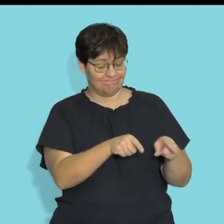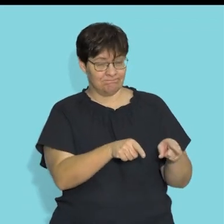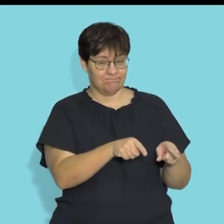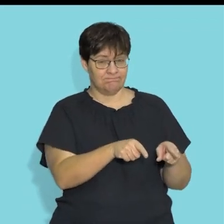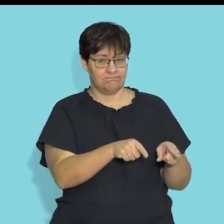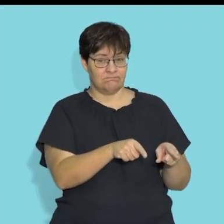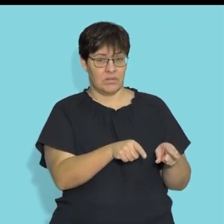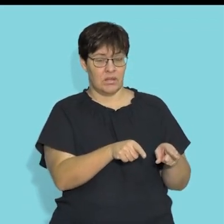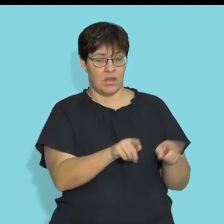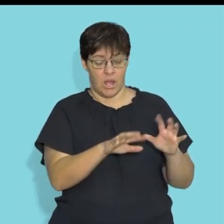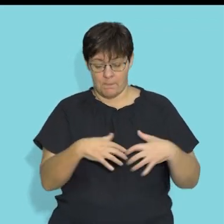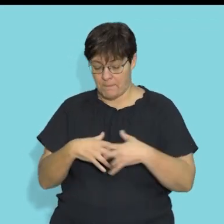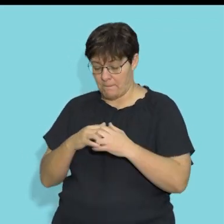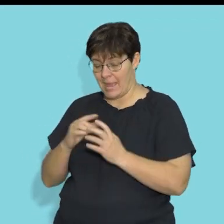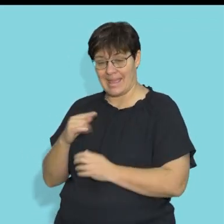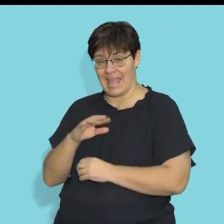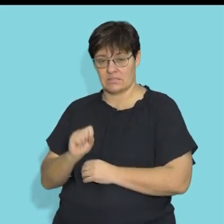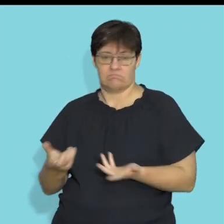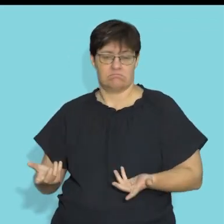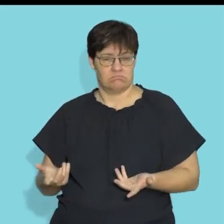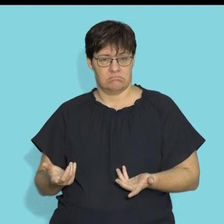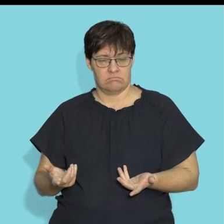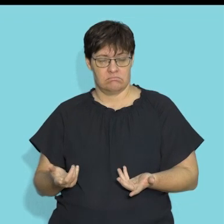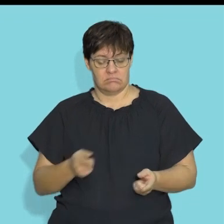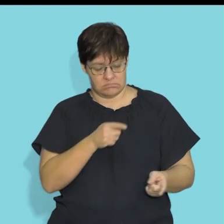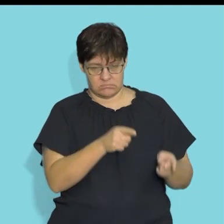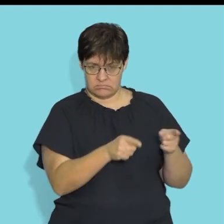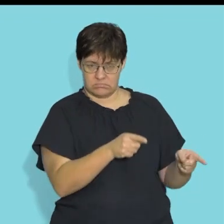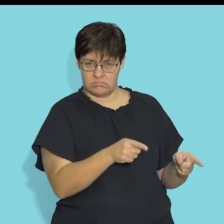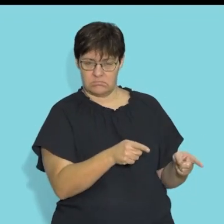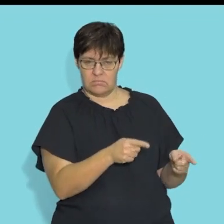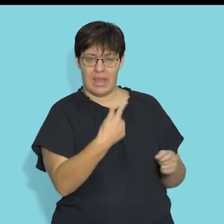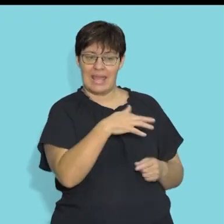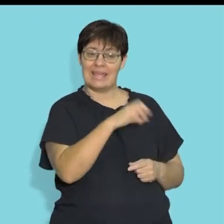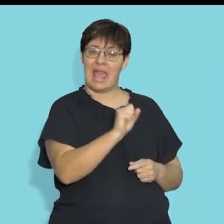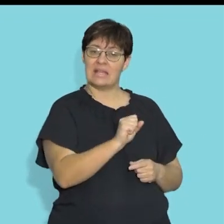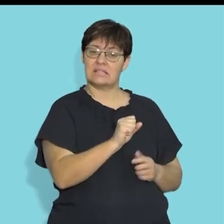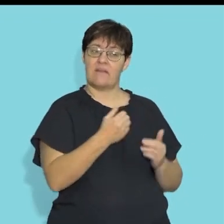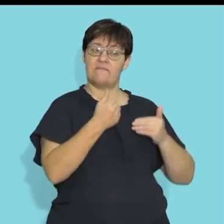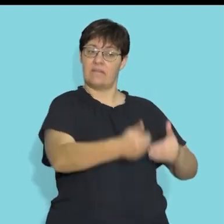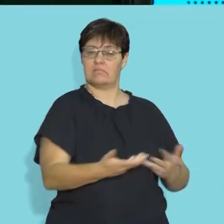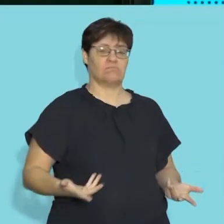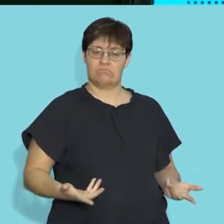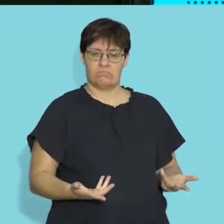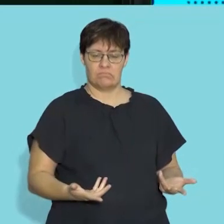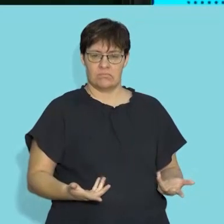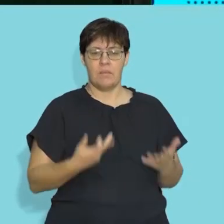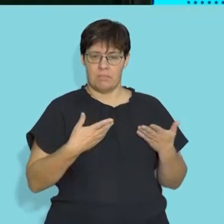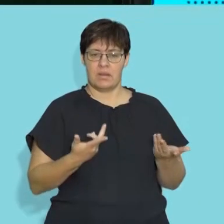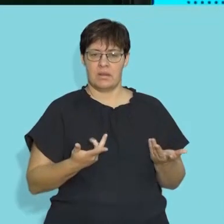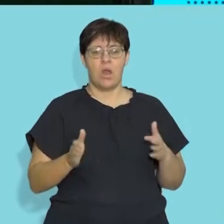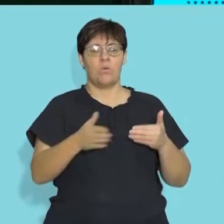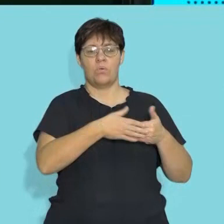reactants that does not form a gas, meaning the reactants is also not in a gaseous phase. Then we can